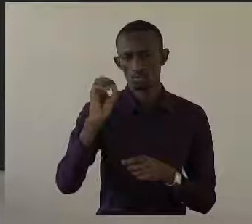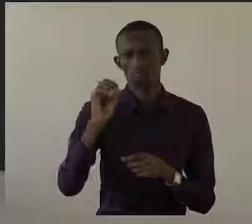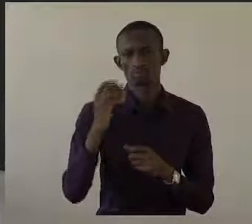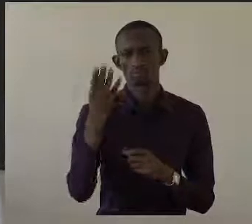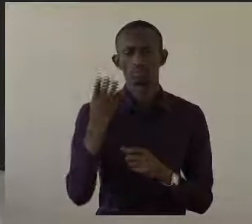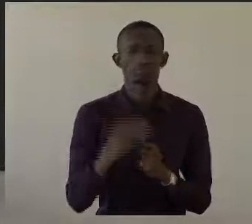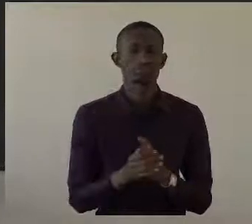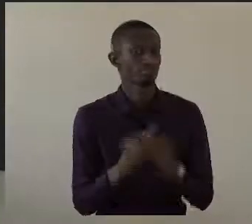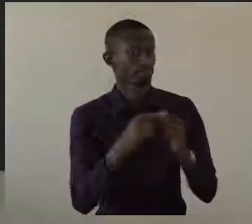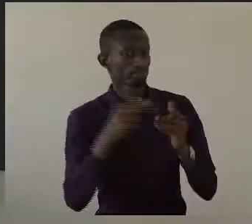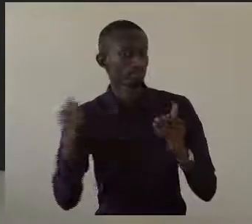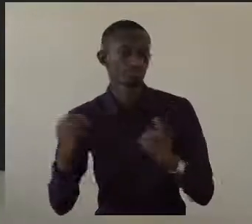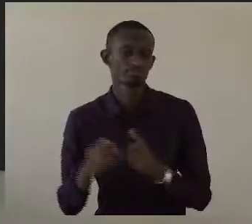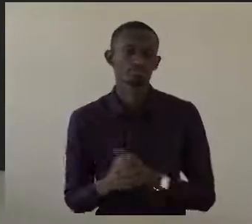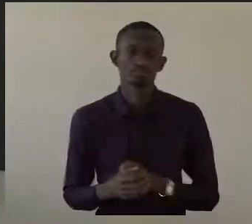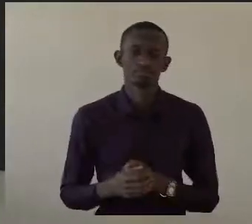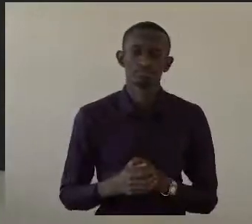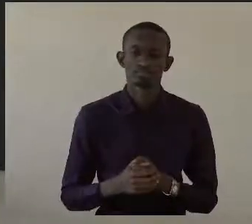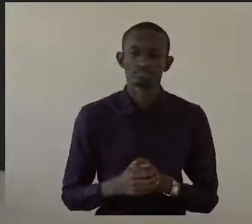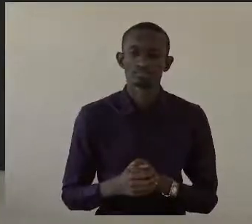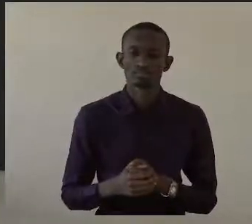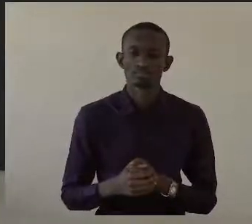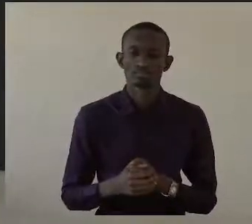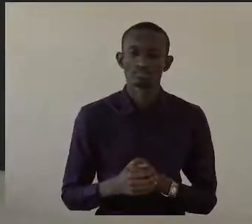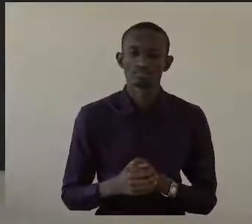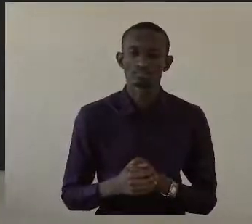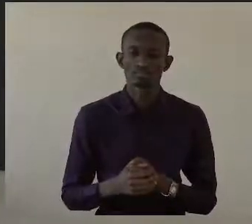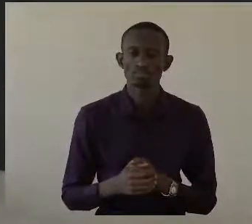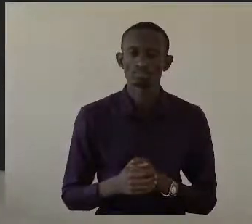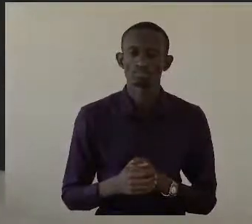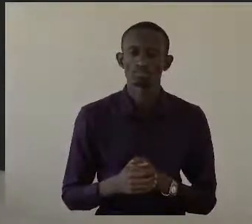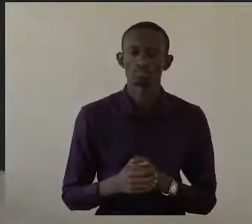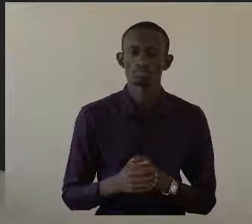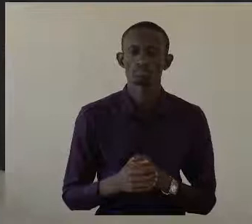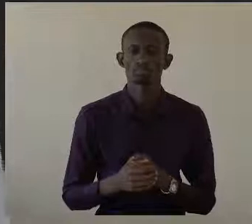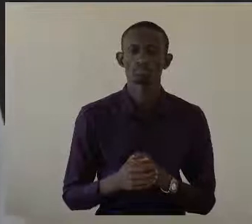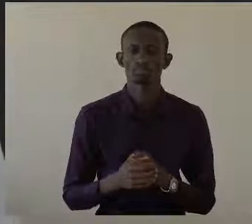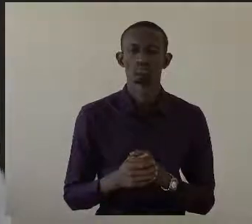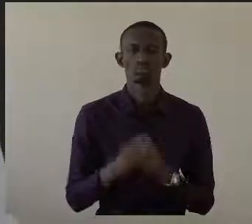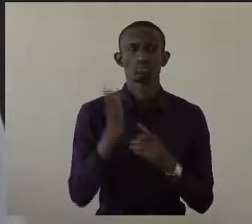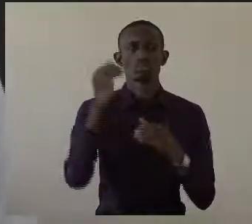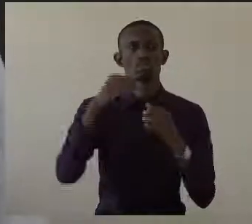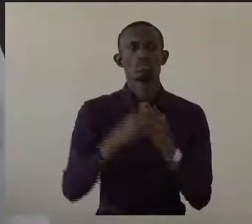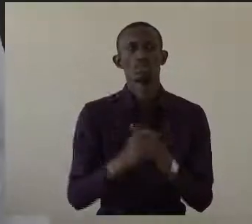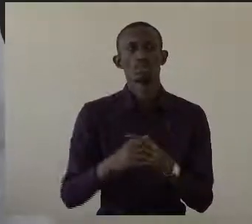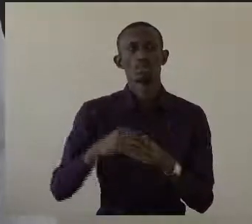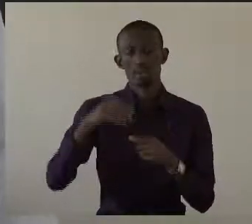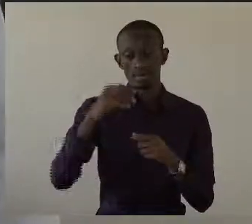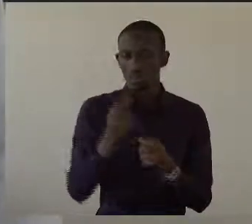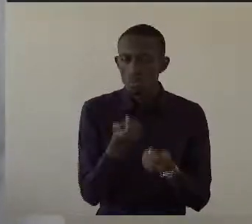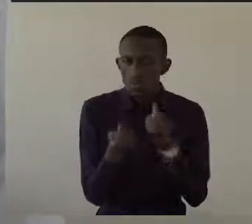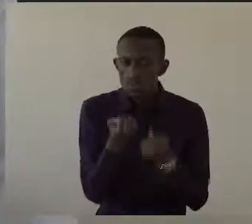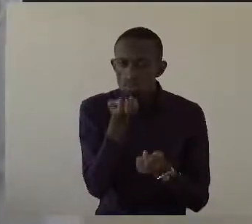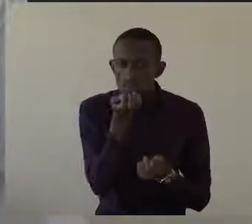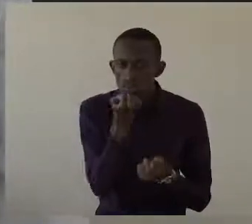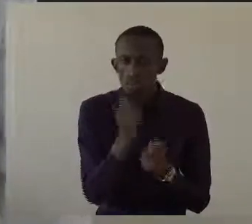for dehydration with some heat. What do we produce? We produce